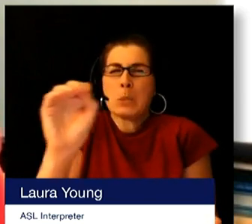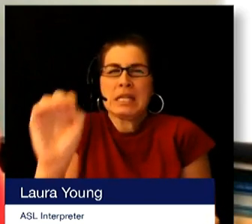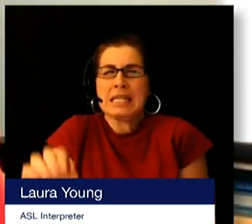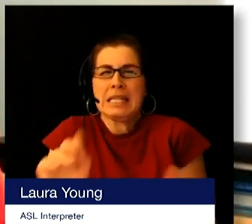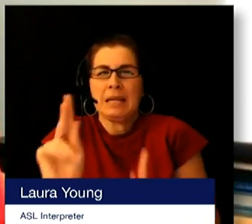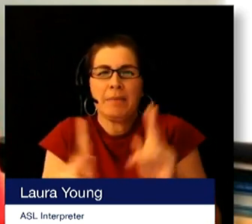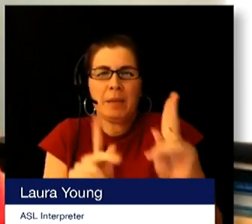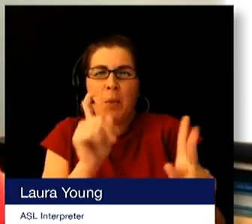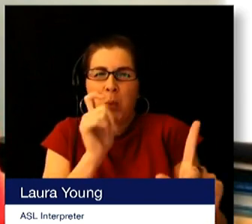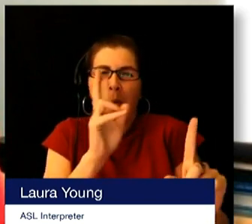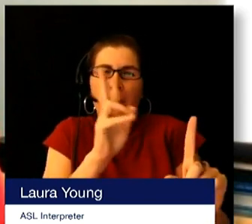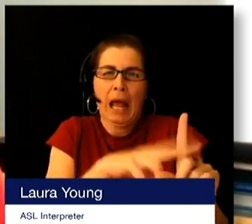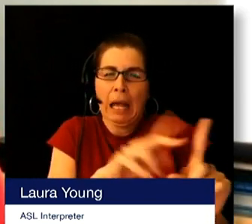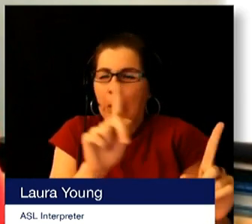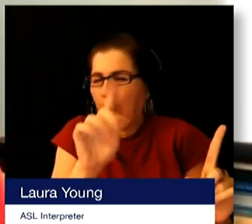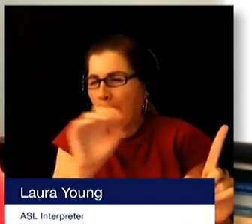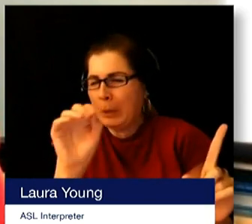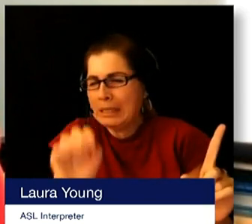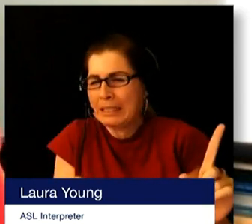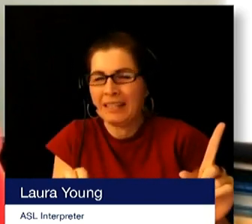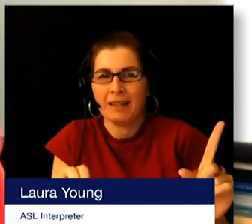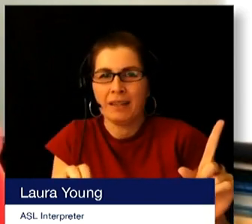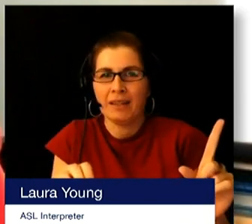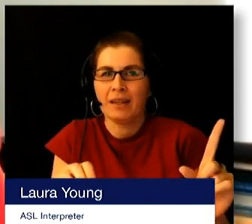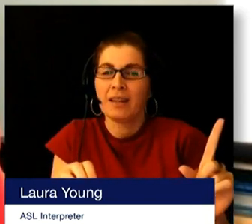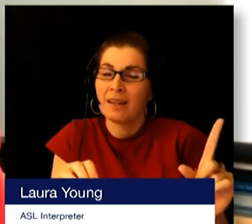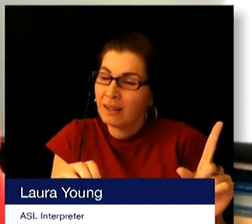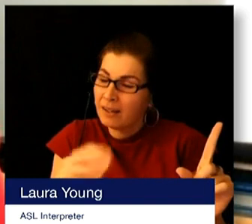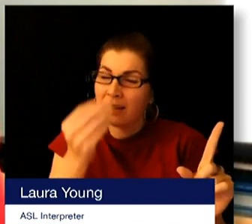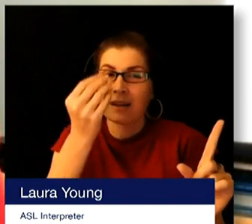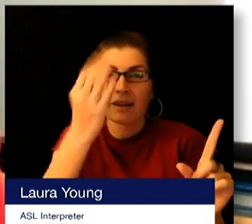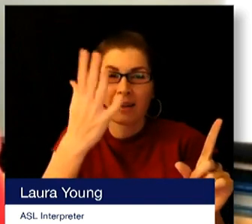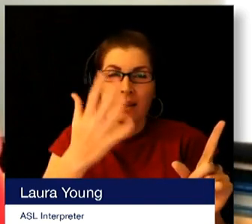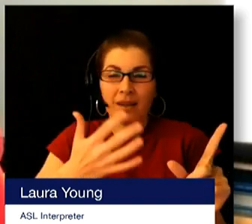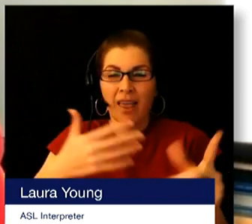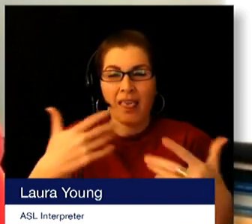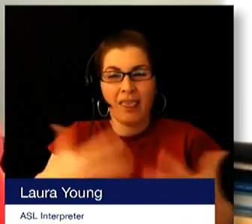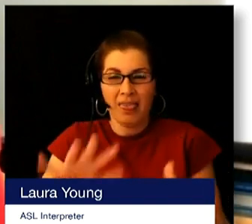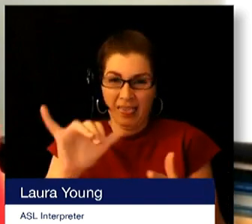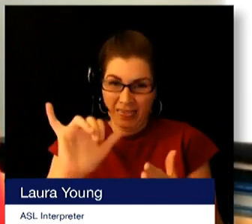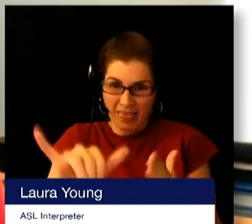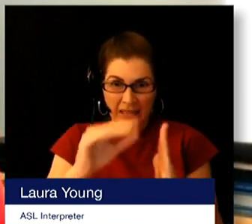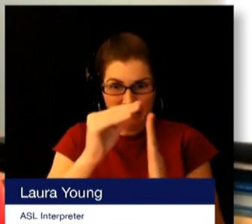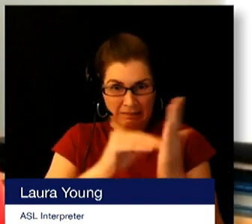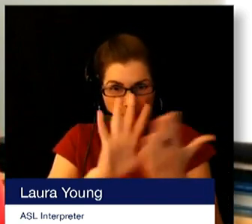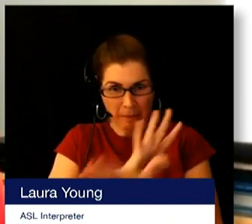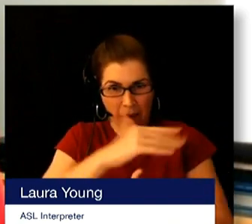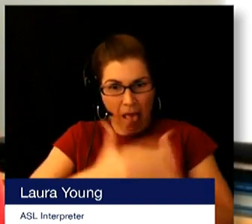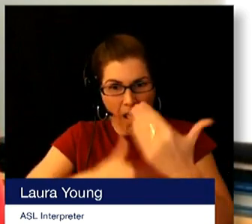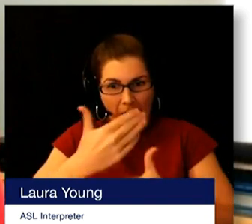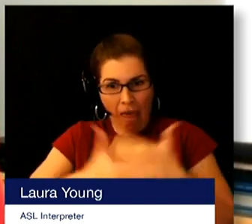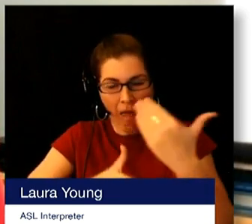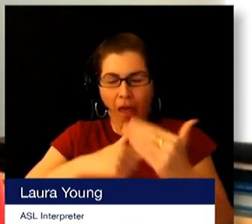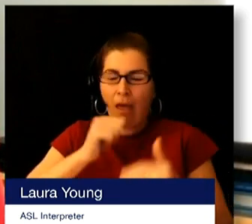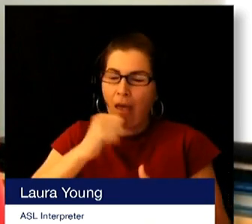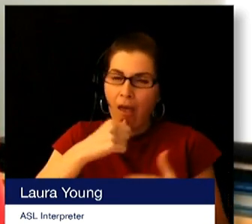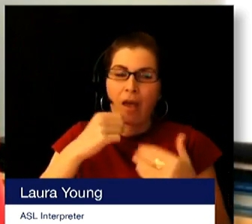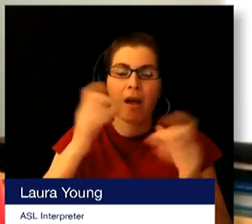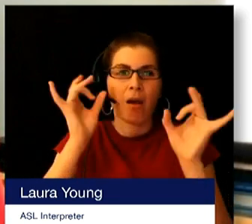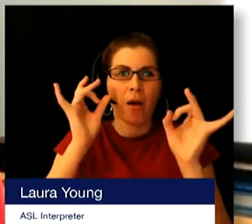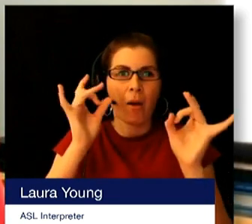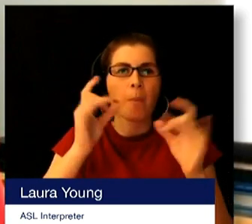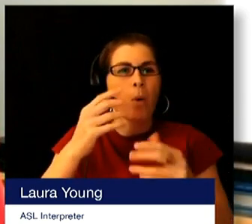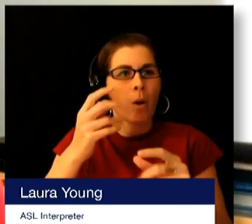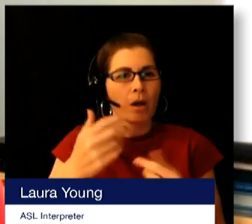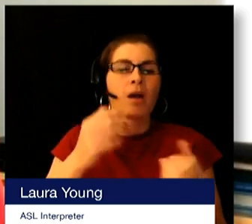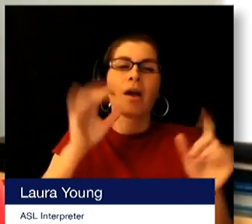for it. Very, very, very difficult process to go through. It's very rarely used. It could be used on the federal level